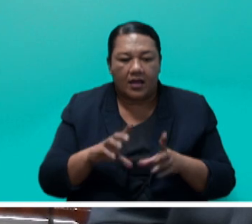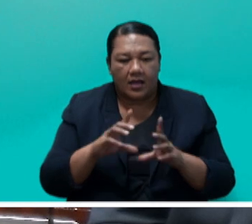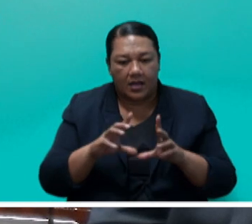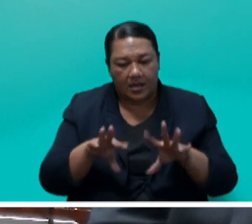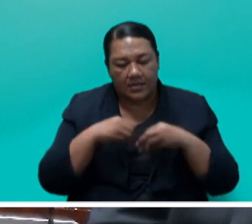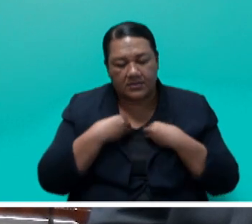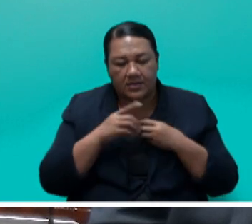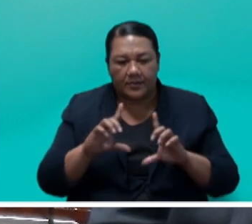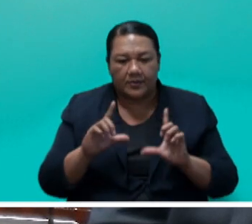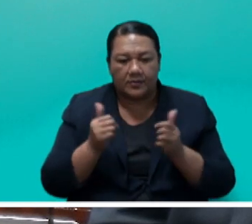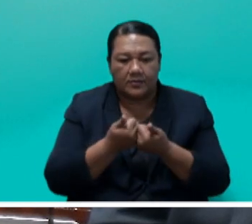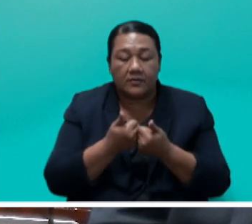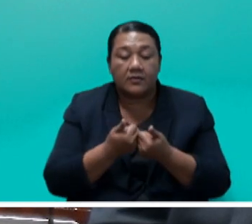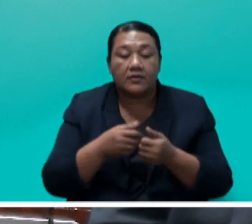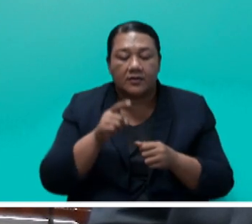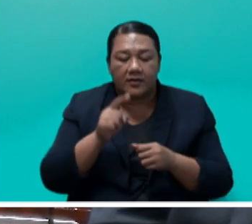support.